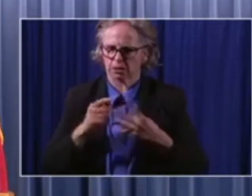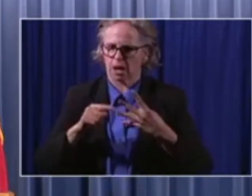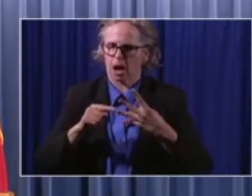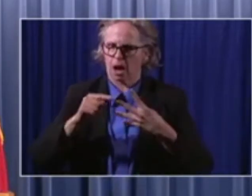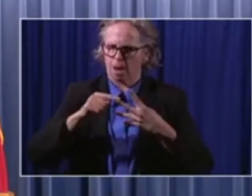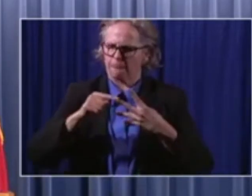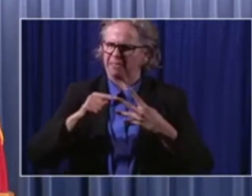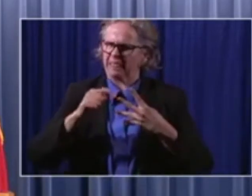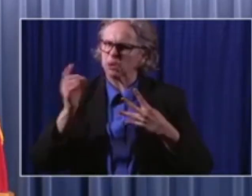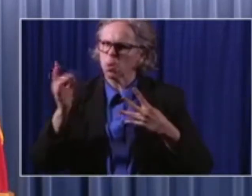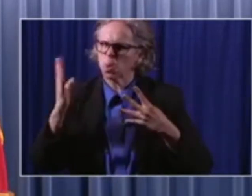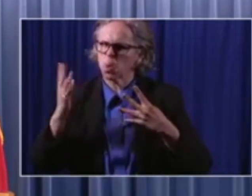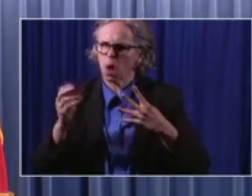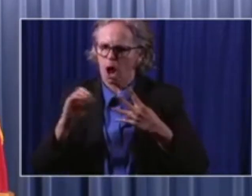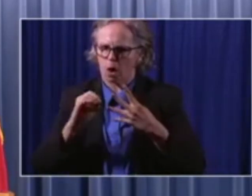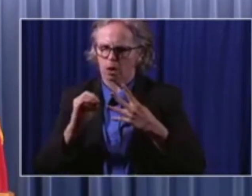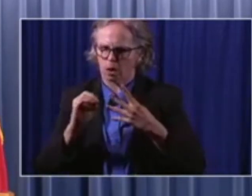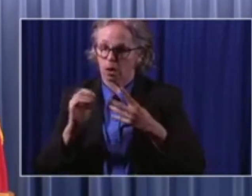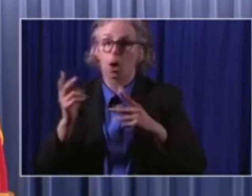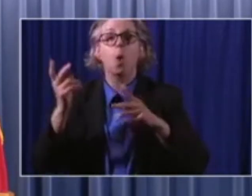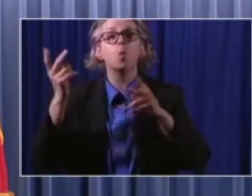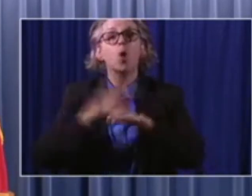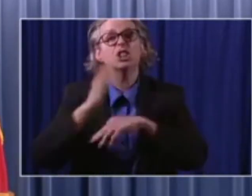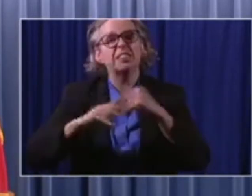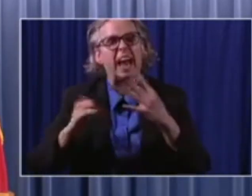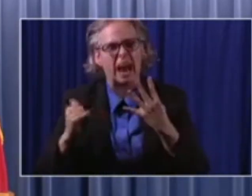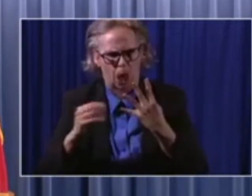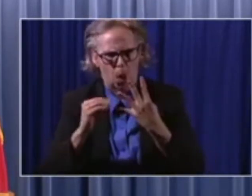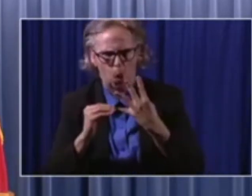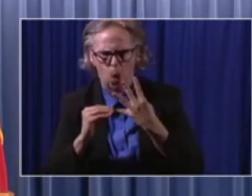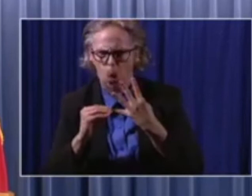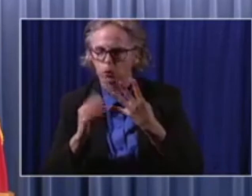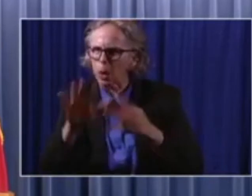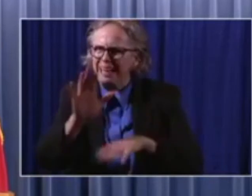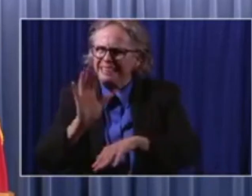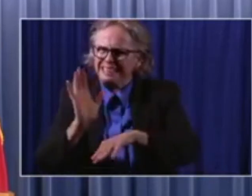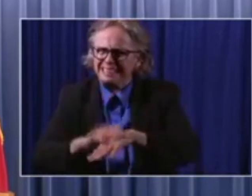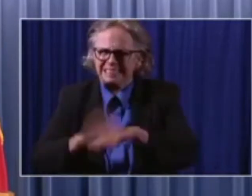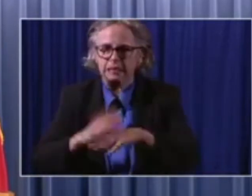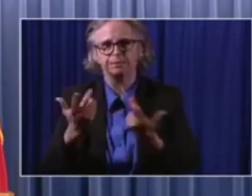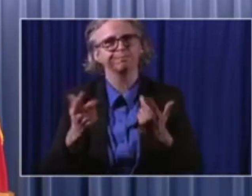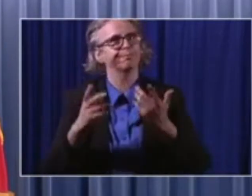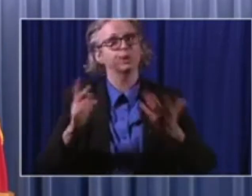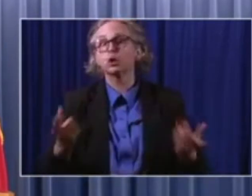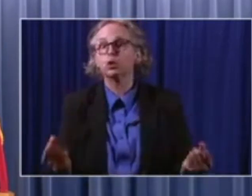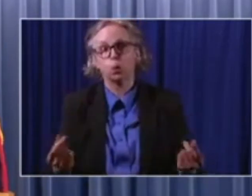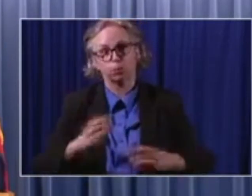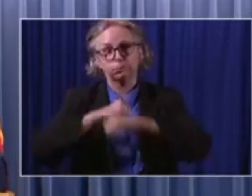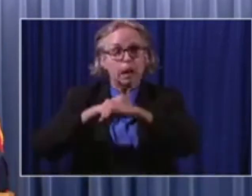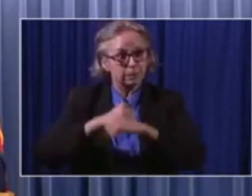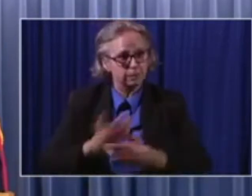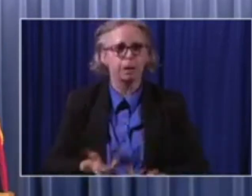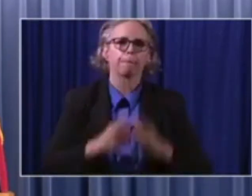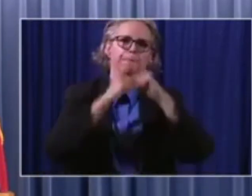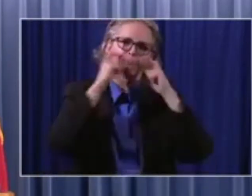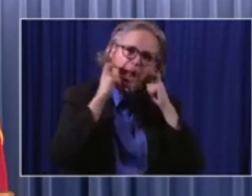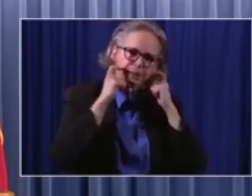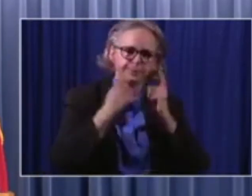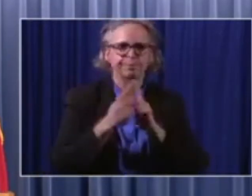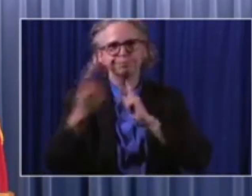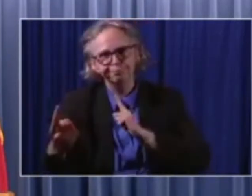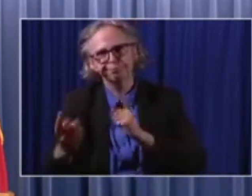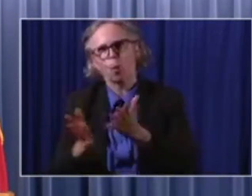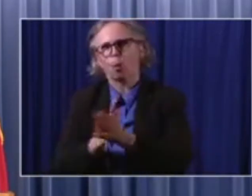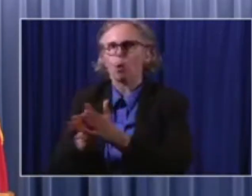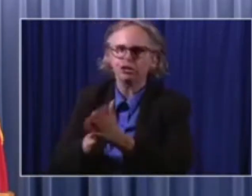again, more focus on those 4 interventions: wearing a mask, keeping your social distance, washing your hands routinely, and then washing